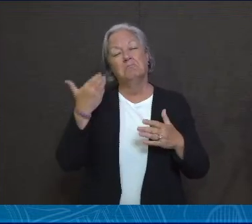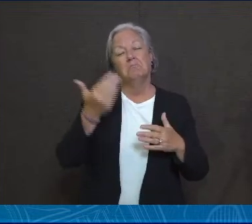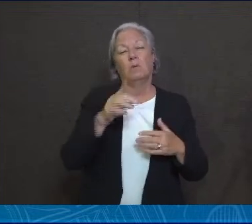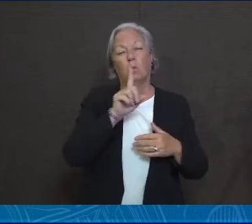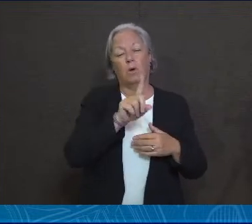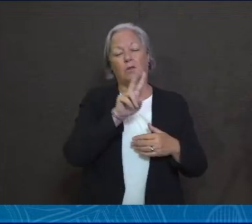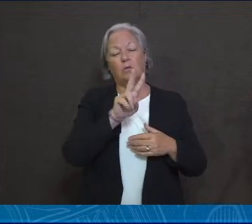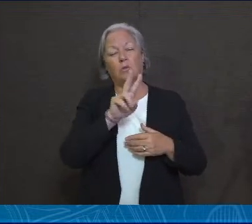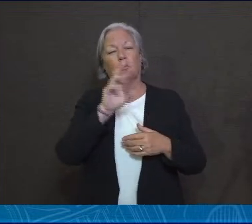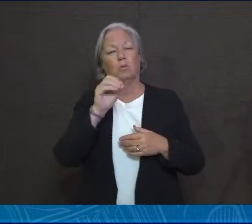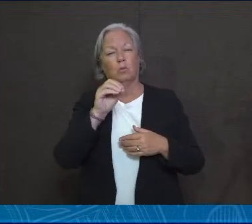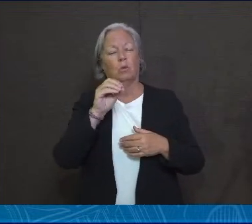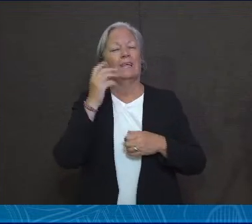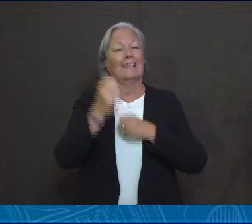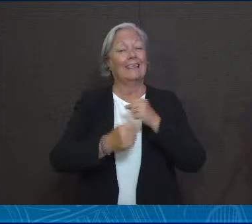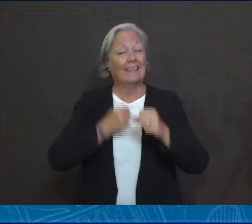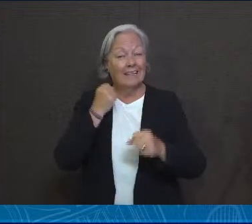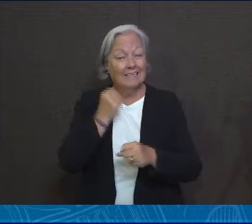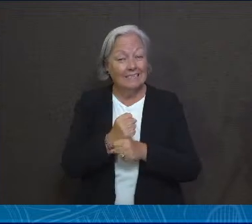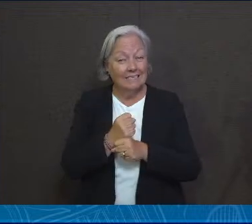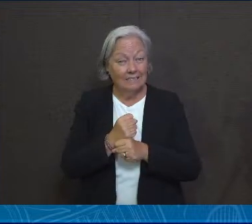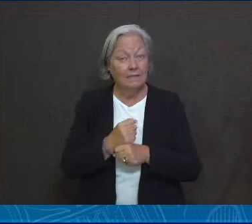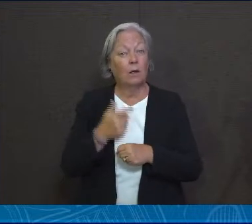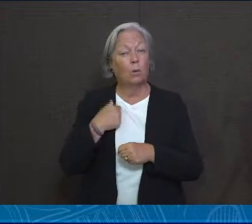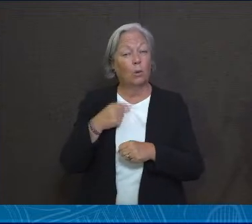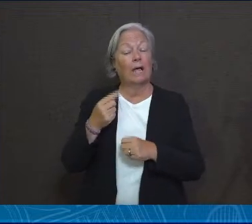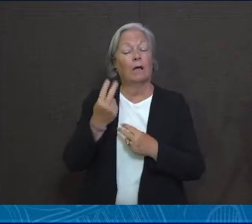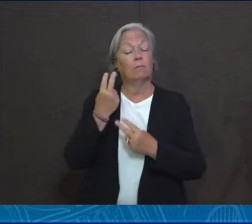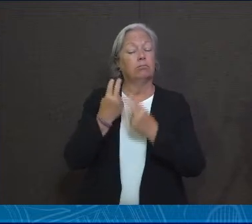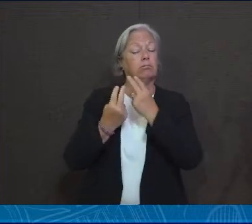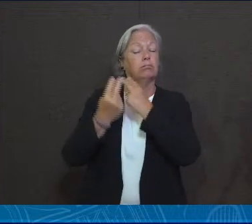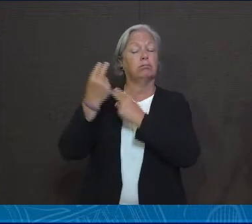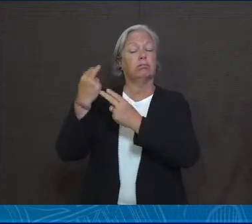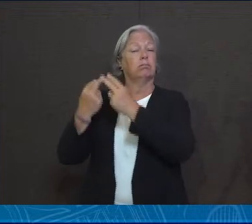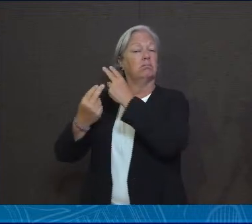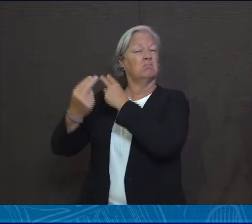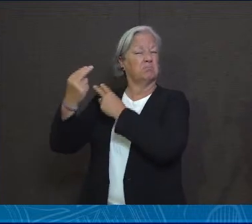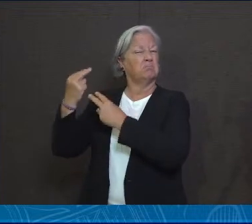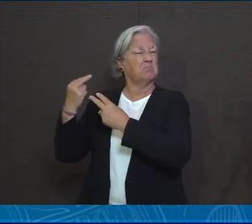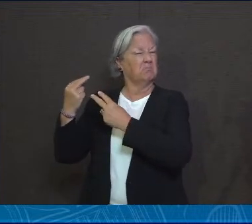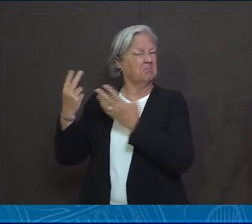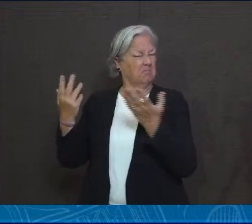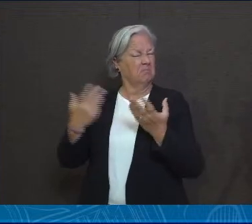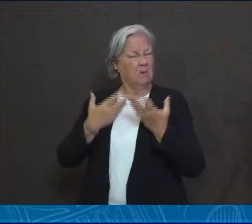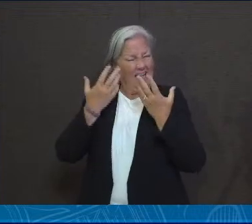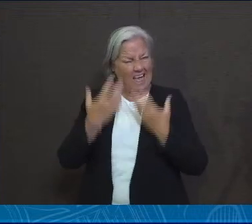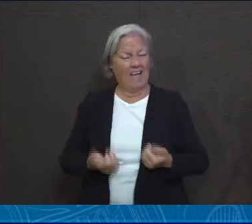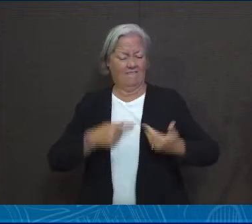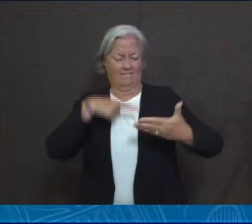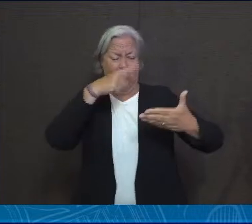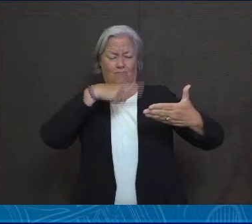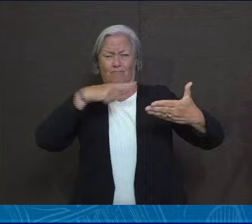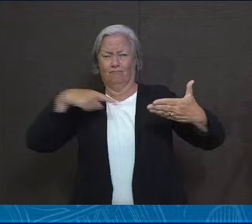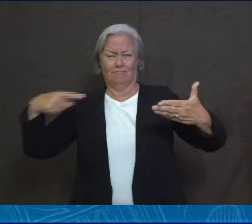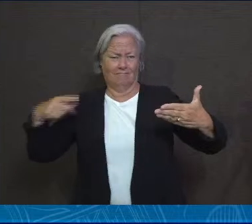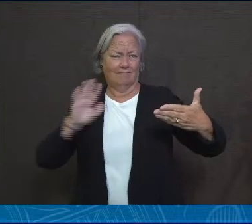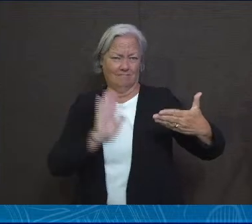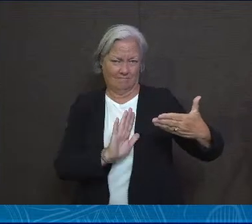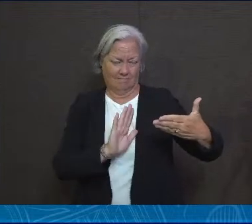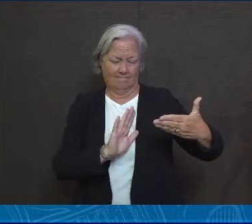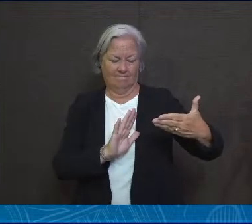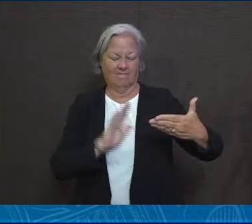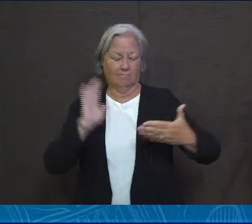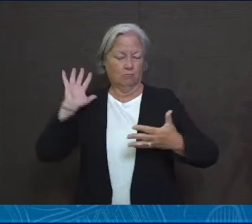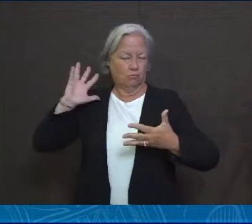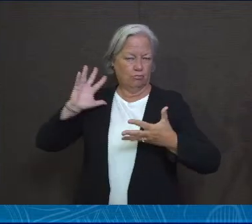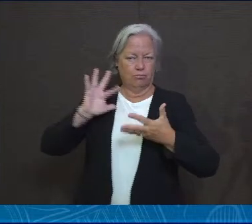meteorological observation data compared to the Earth's history. And one way is to look